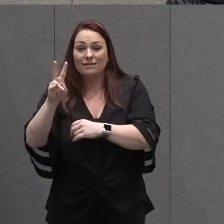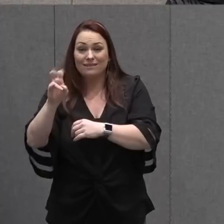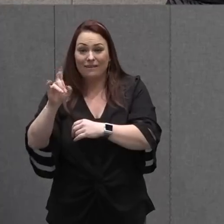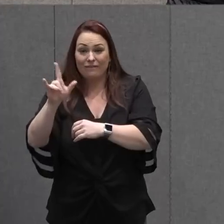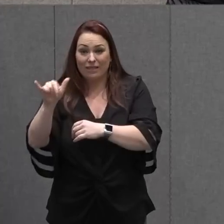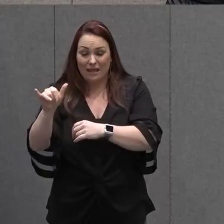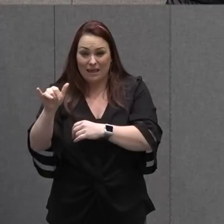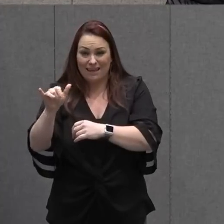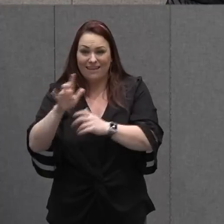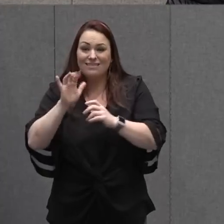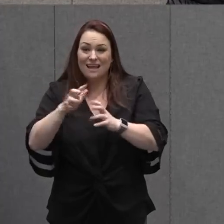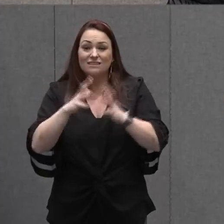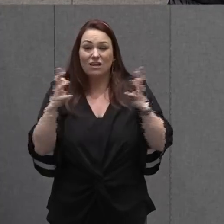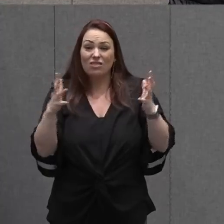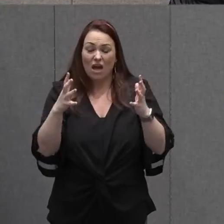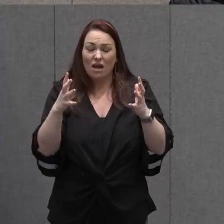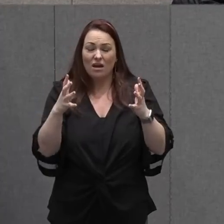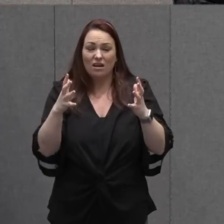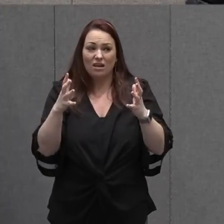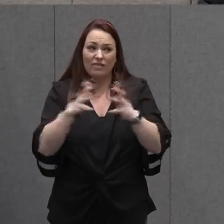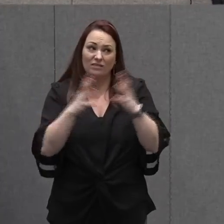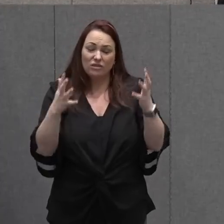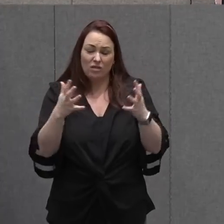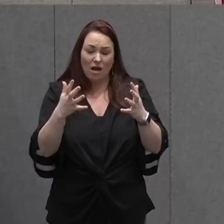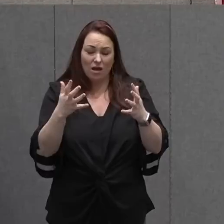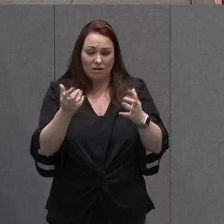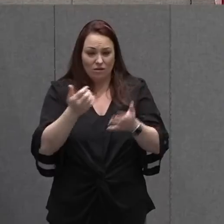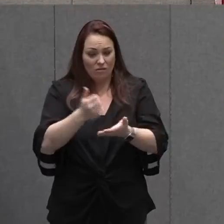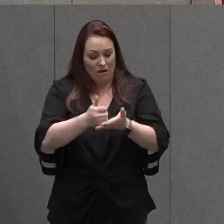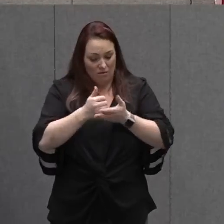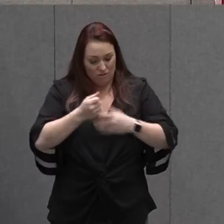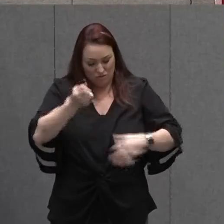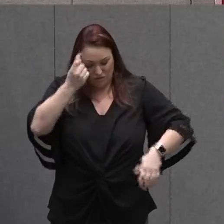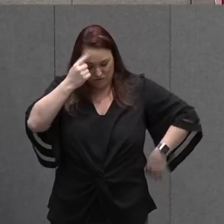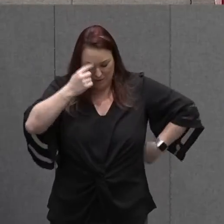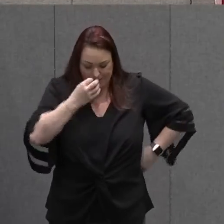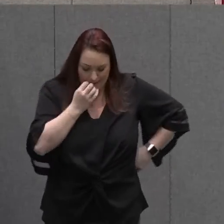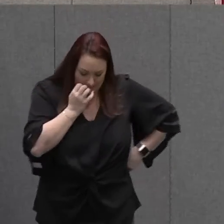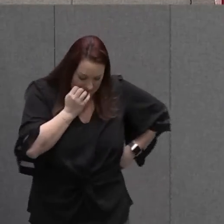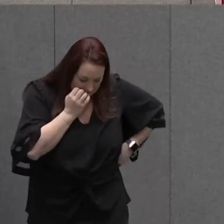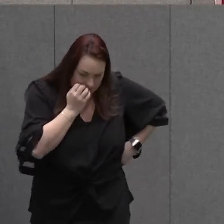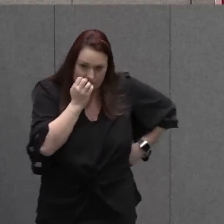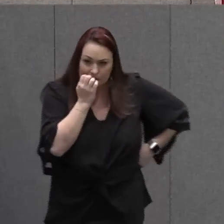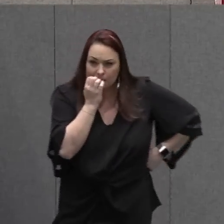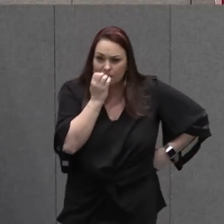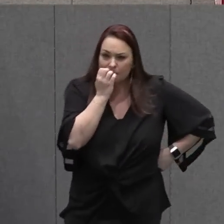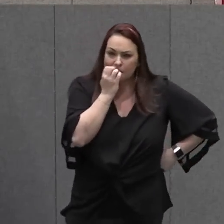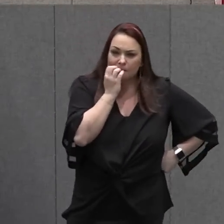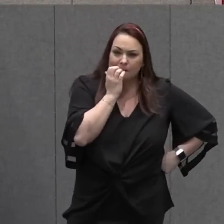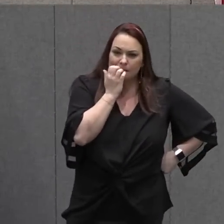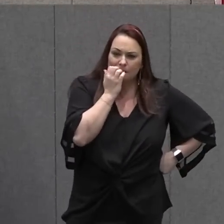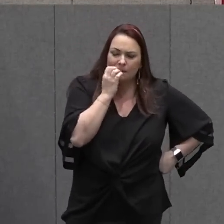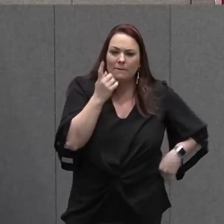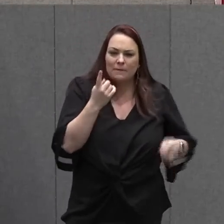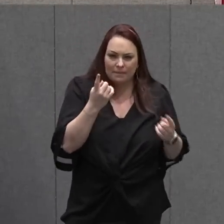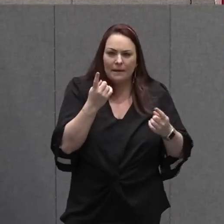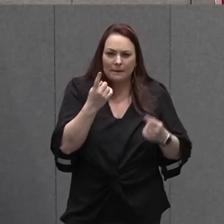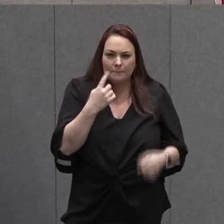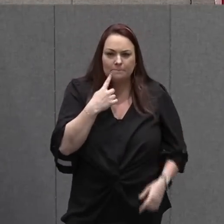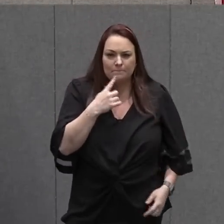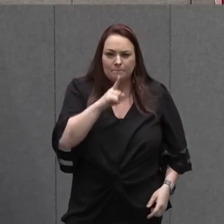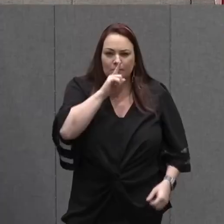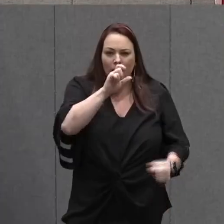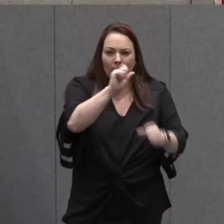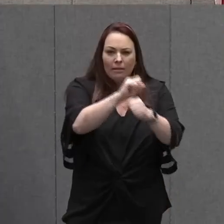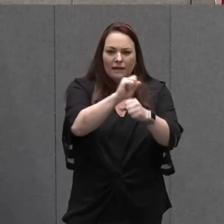That's a lot to digest right there. I know. Do you want me to help you with that? Well, let me give it a try. So